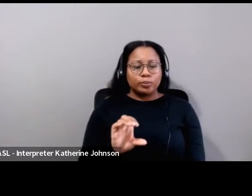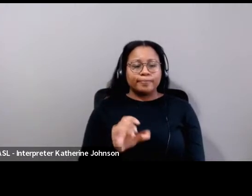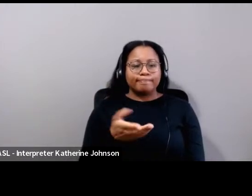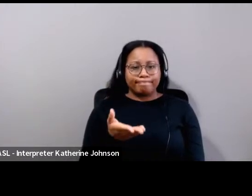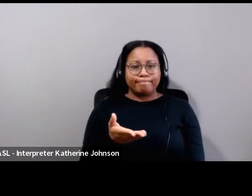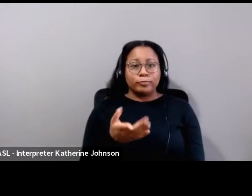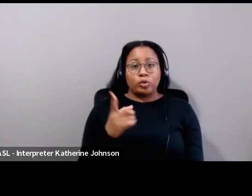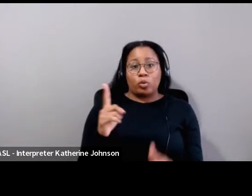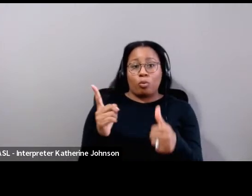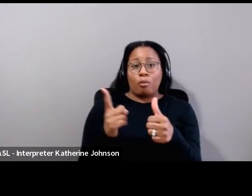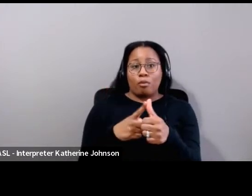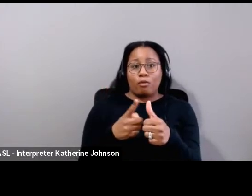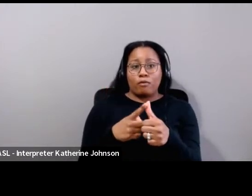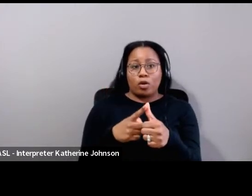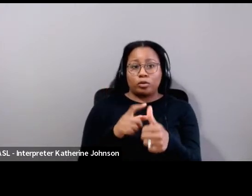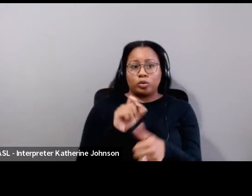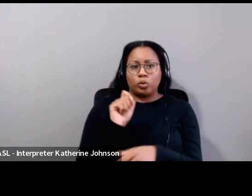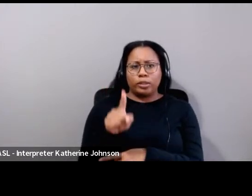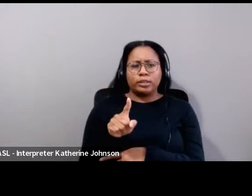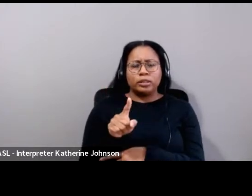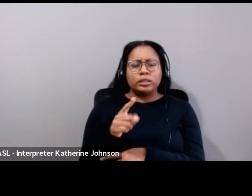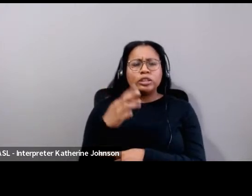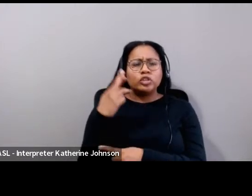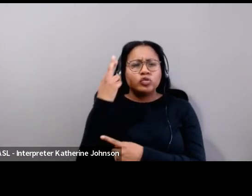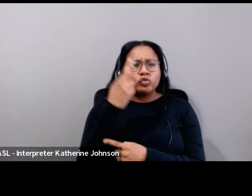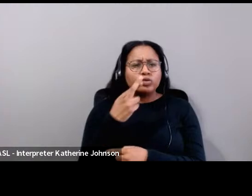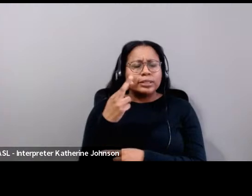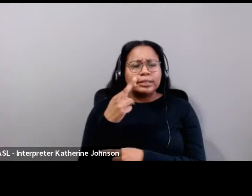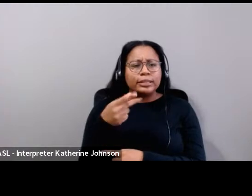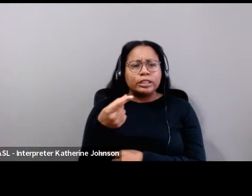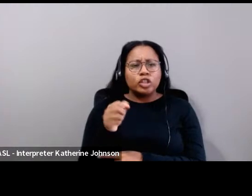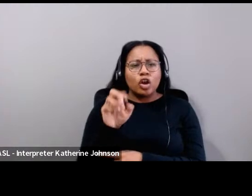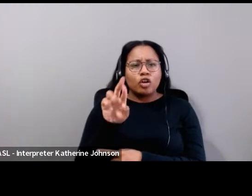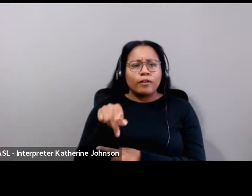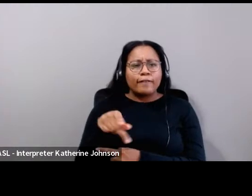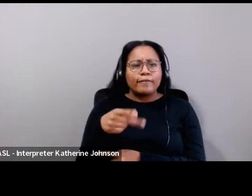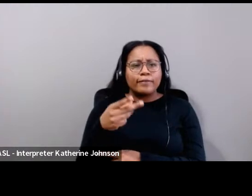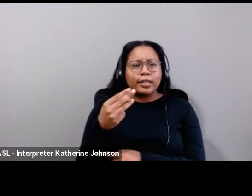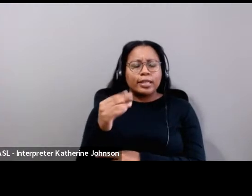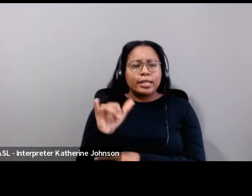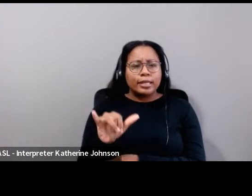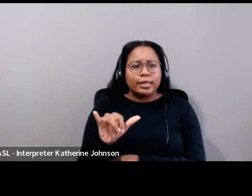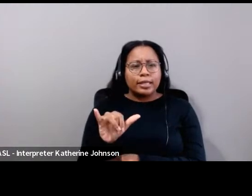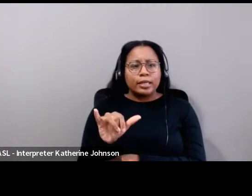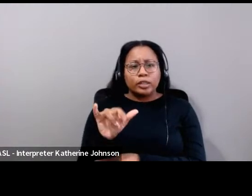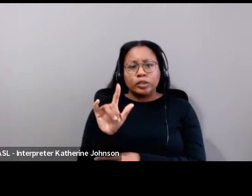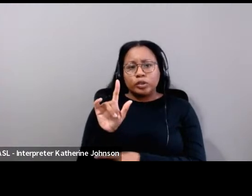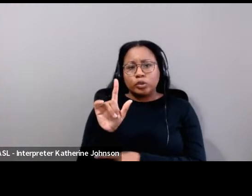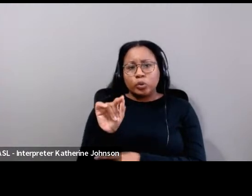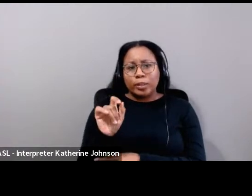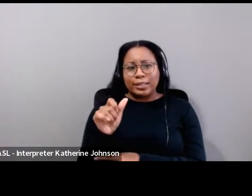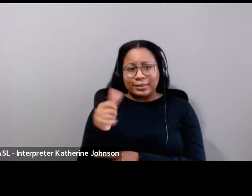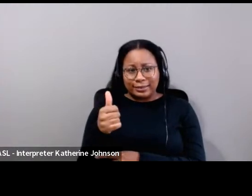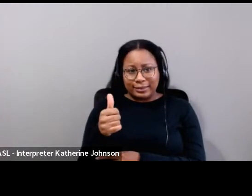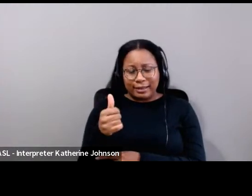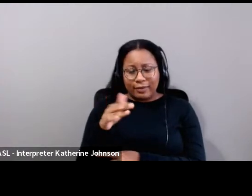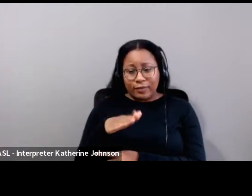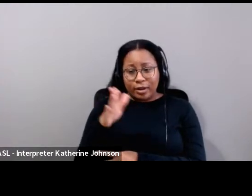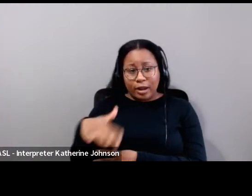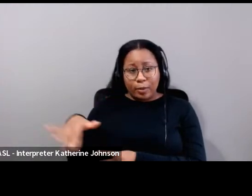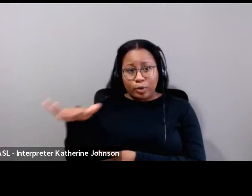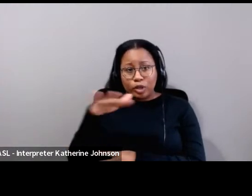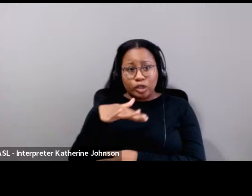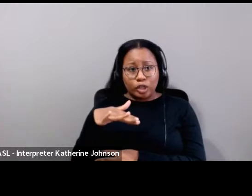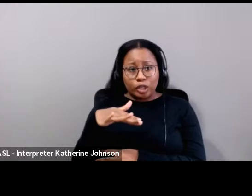is, what is the reason Geography 2010 neighborhood tabulation area is used when the 2020